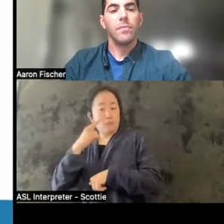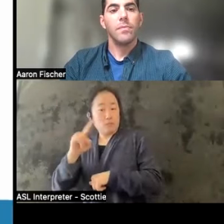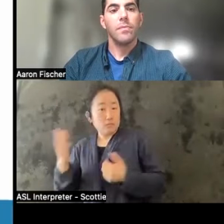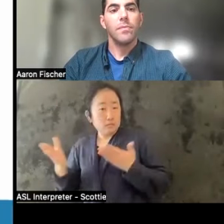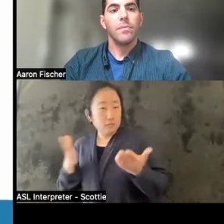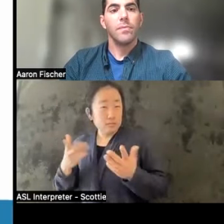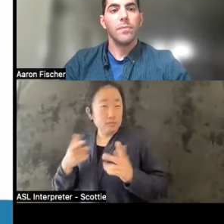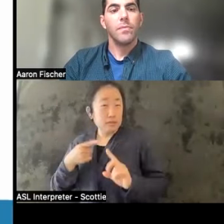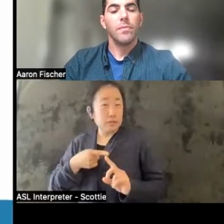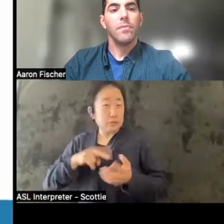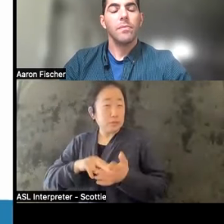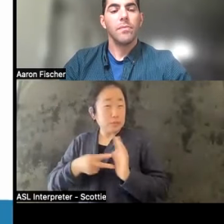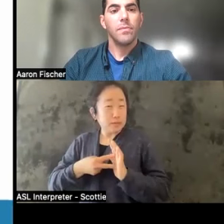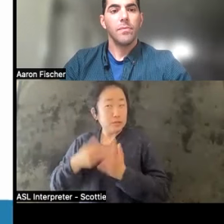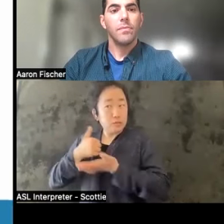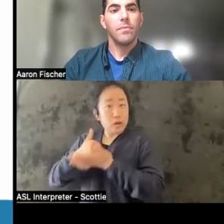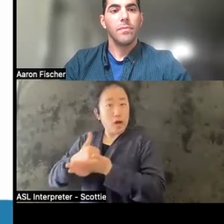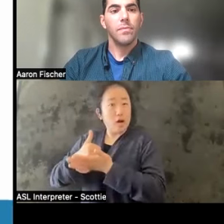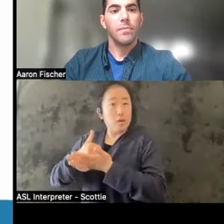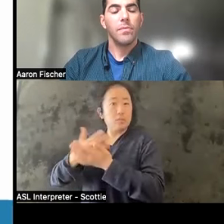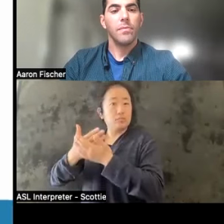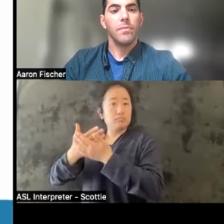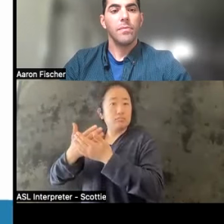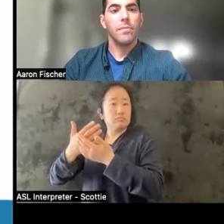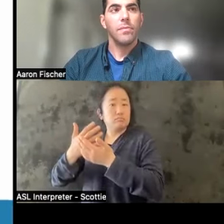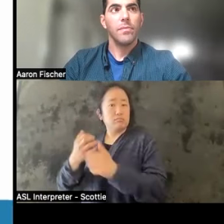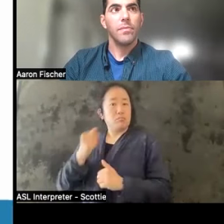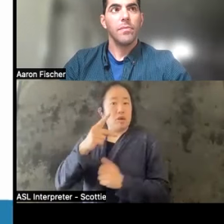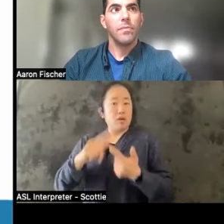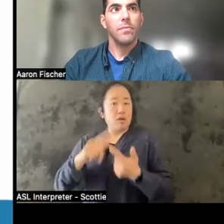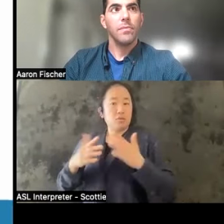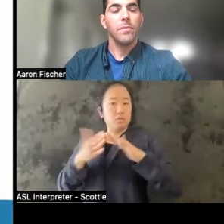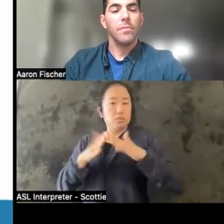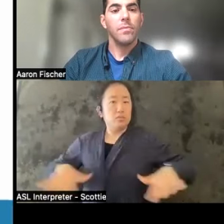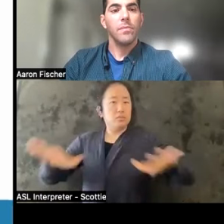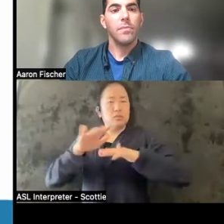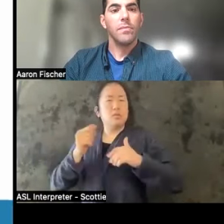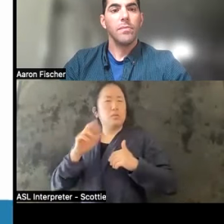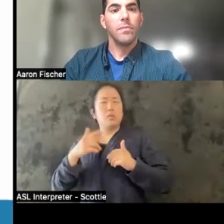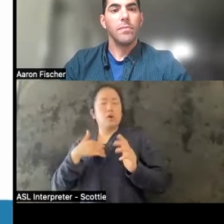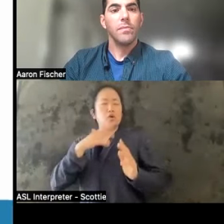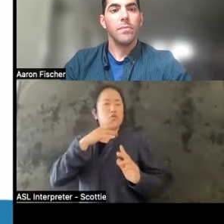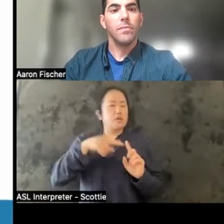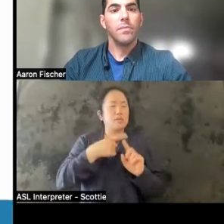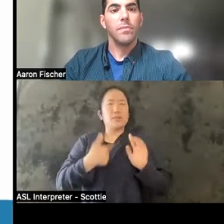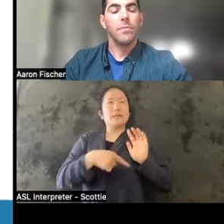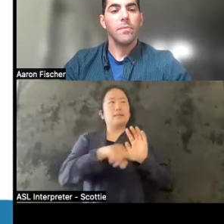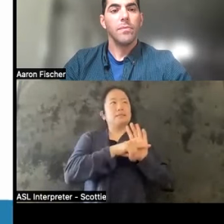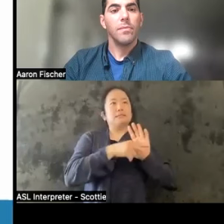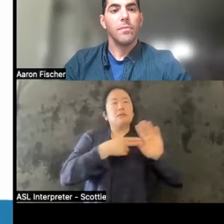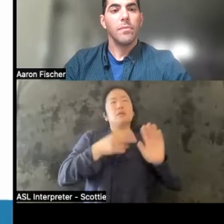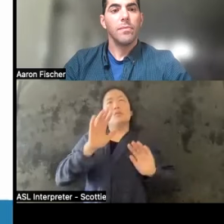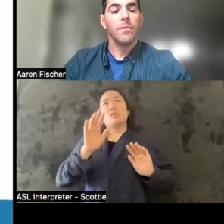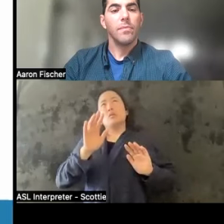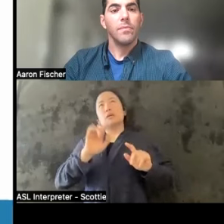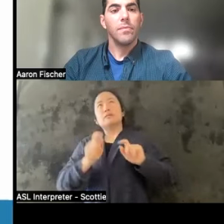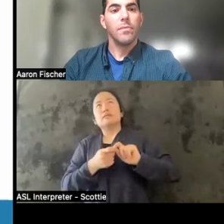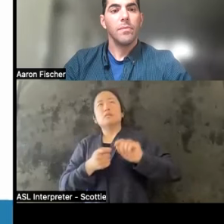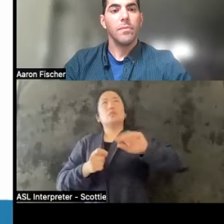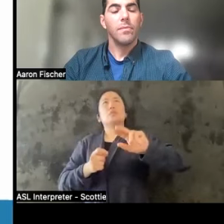for re-entry. Or whether there is more of a stigma or not retaliation if there's discrimination in